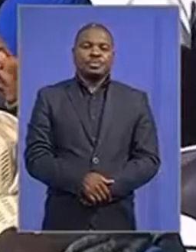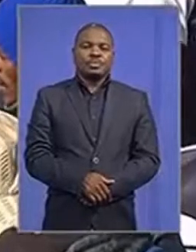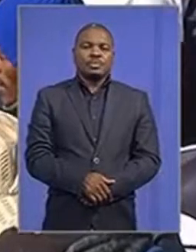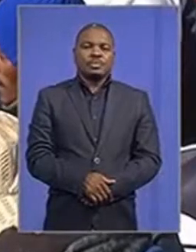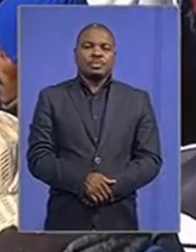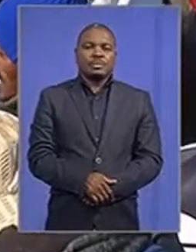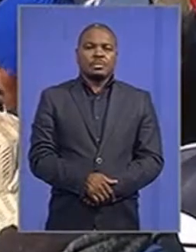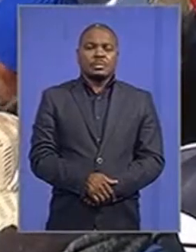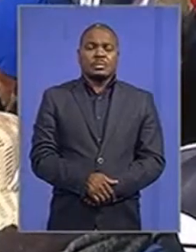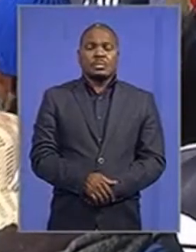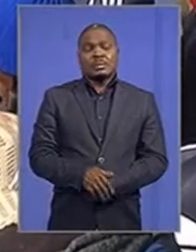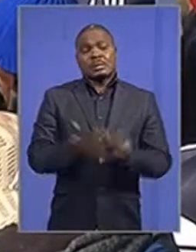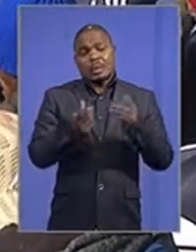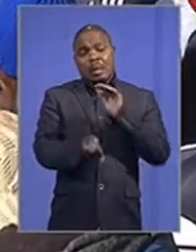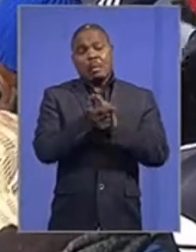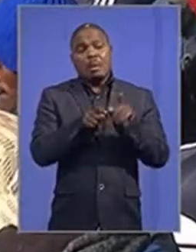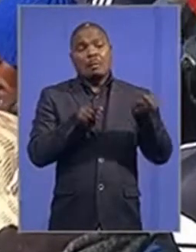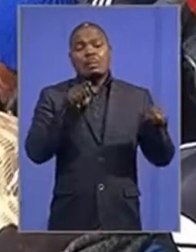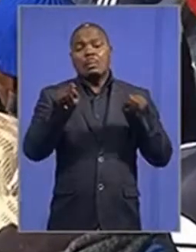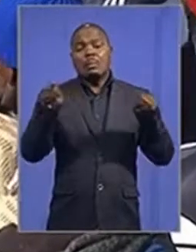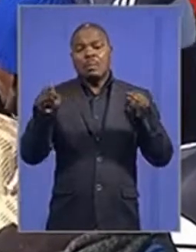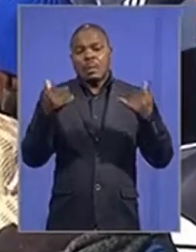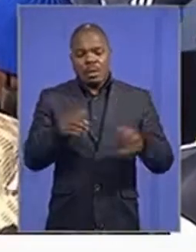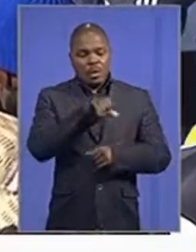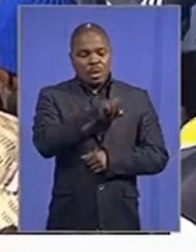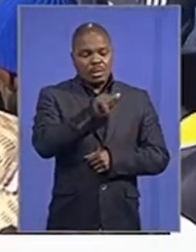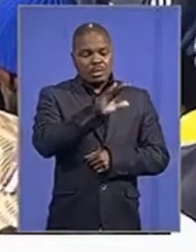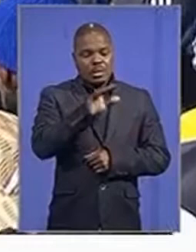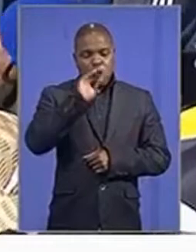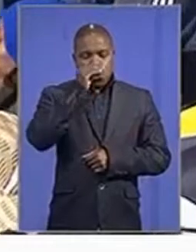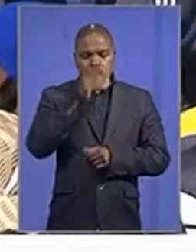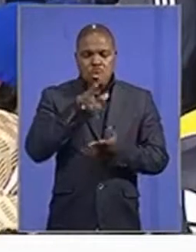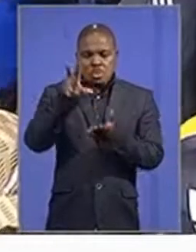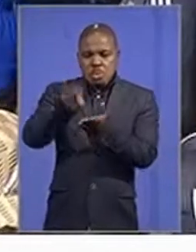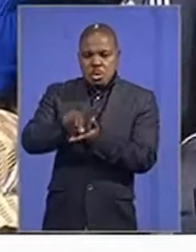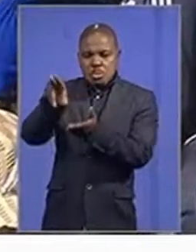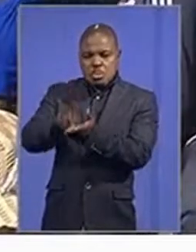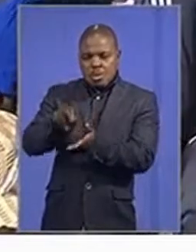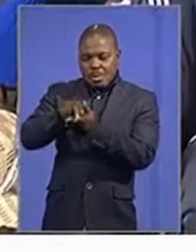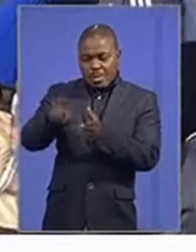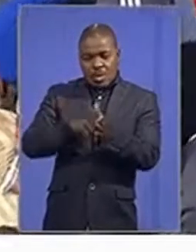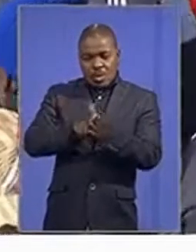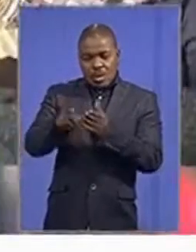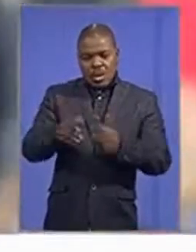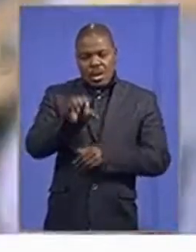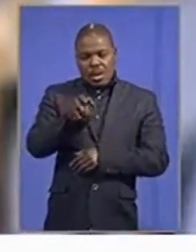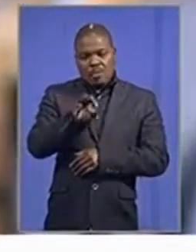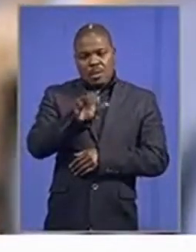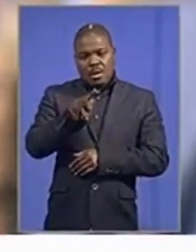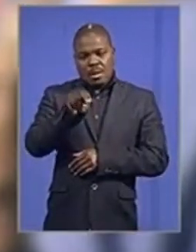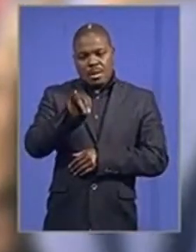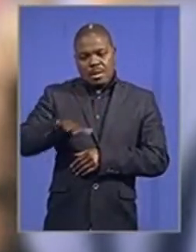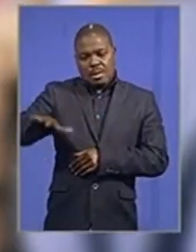Go bile le ditiragalo tše mmalwa tšeo kantoro ya ditaba ya SABC e di gatišitšego bekeng ye ka Emfuleni seleteng sa